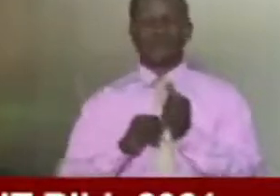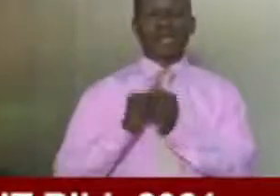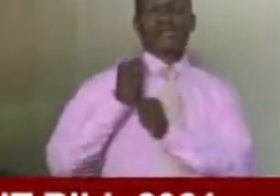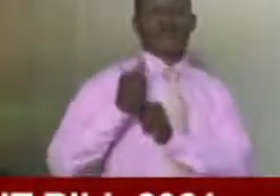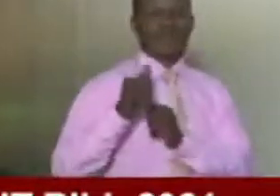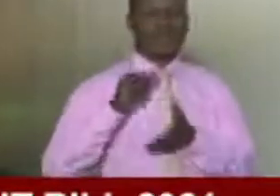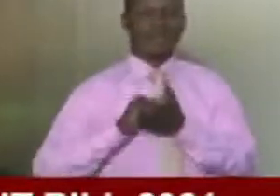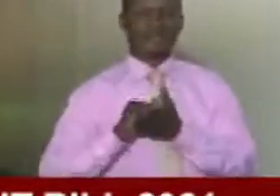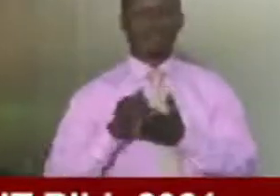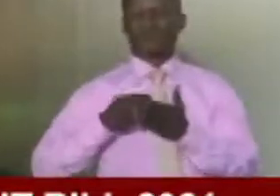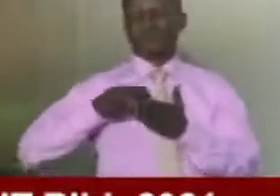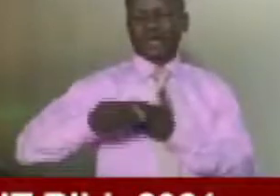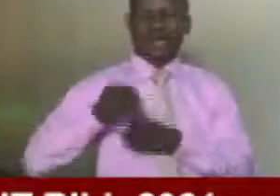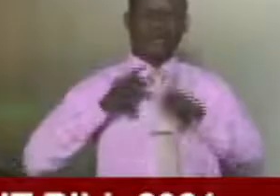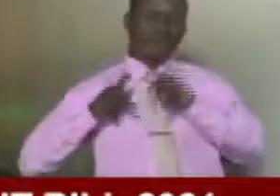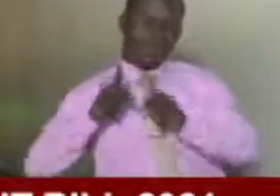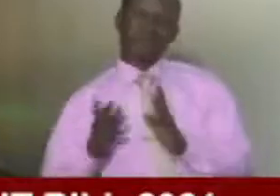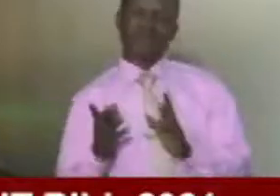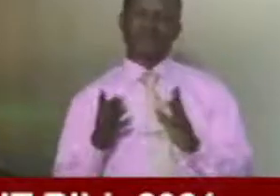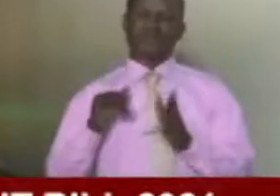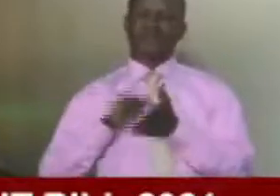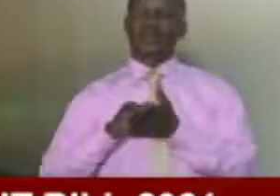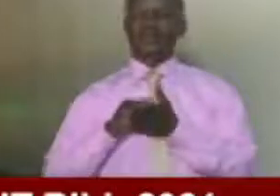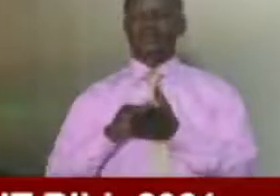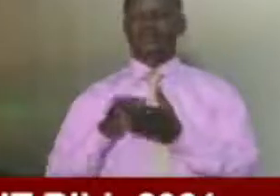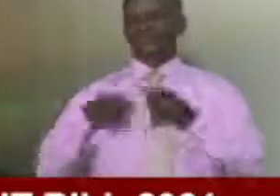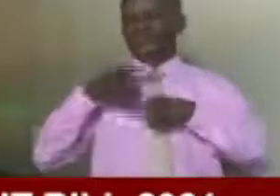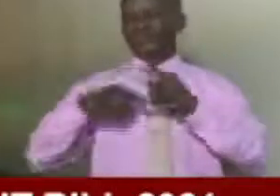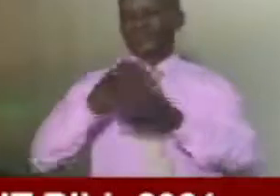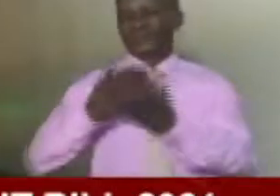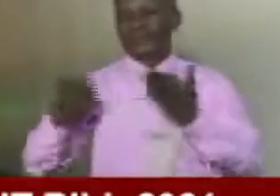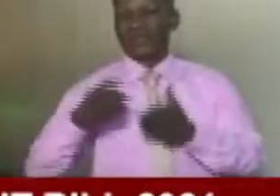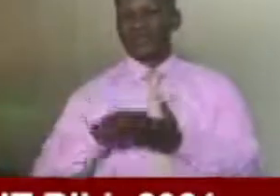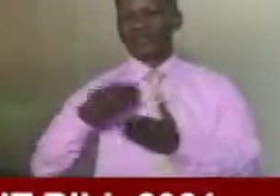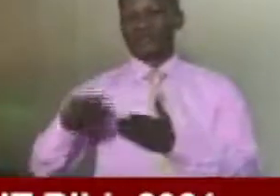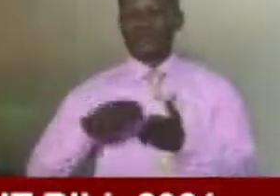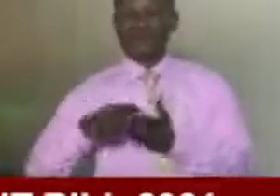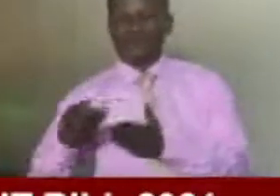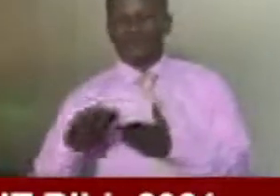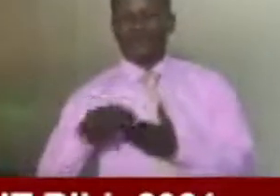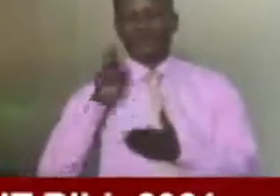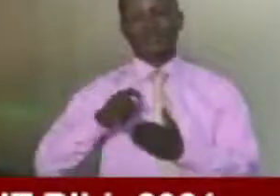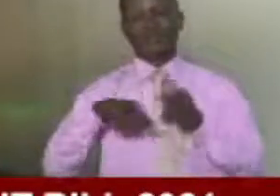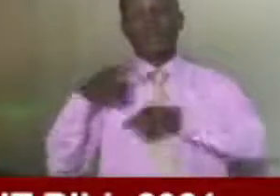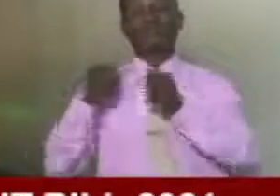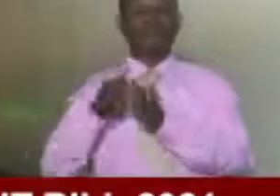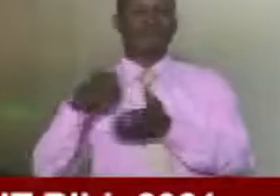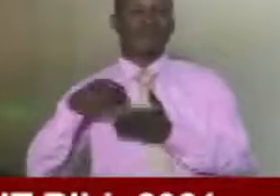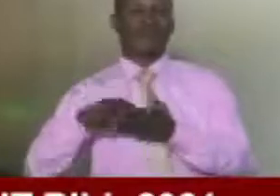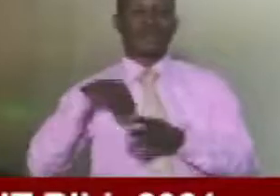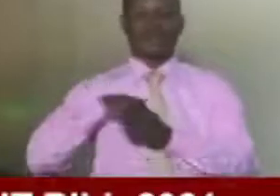about what you go to a Dumata market to buy. You have to carry money. In Ghana must